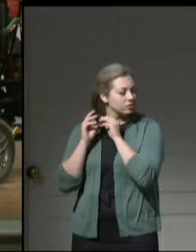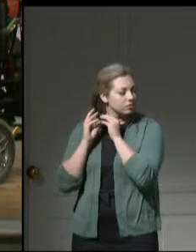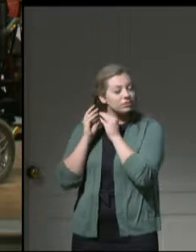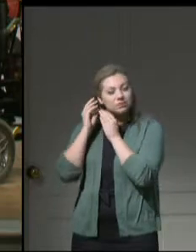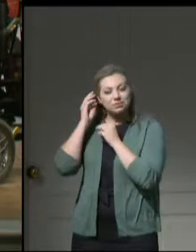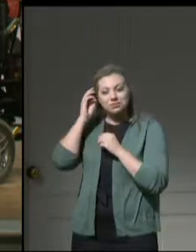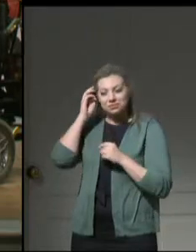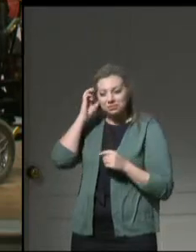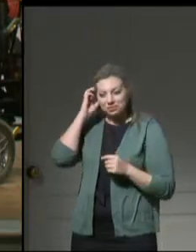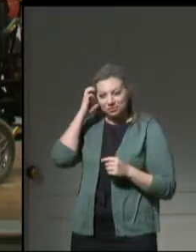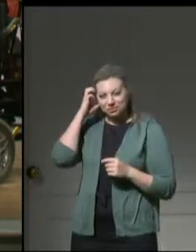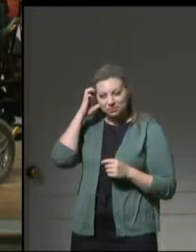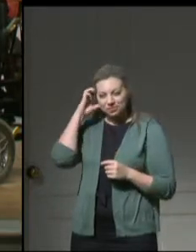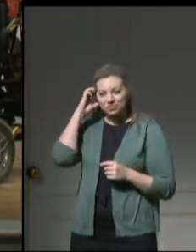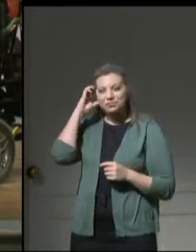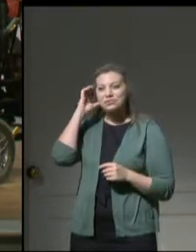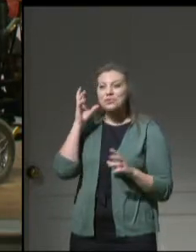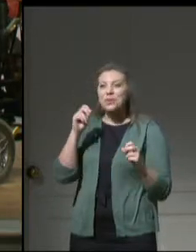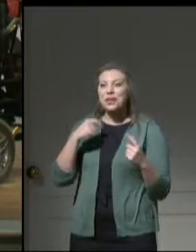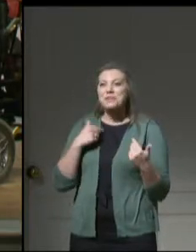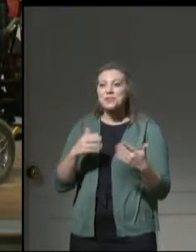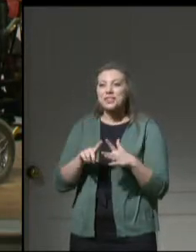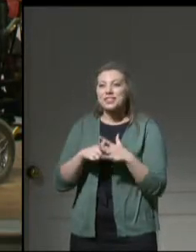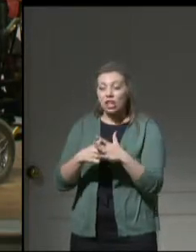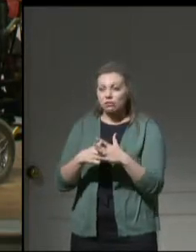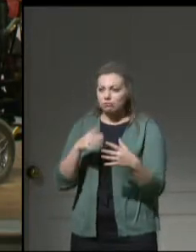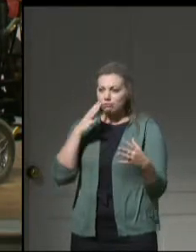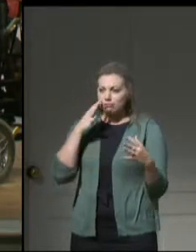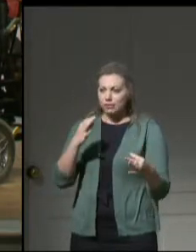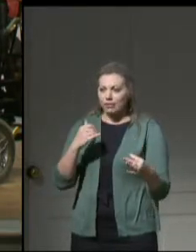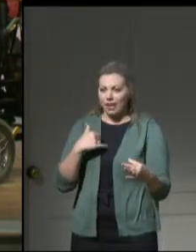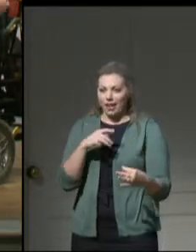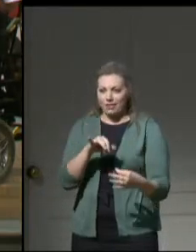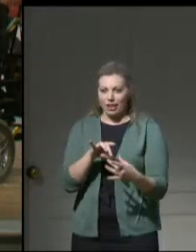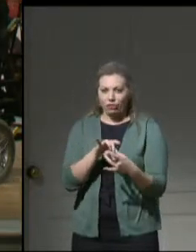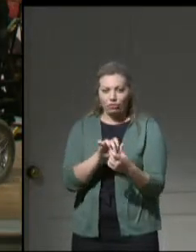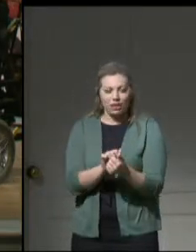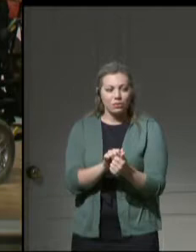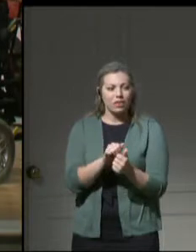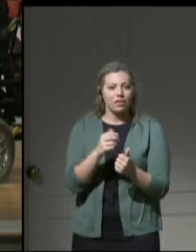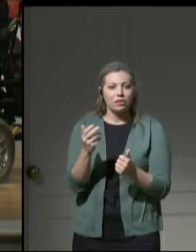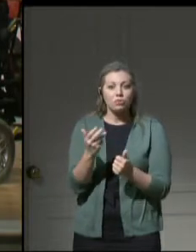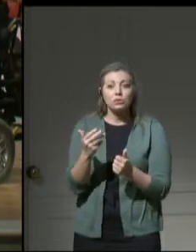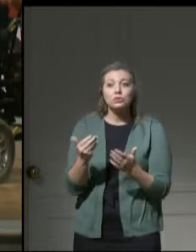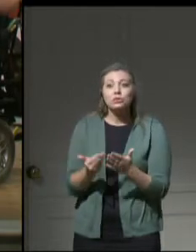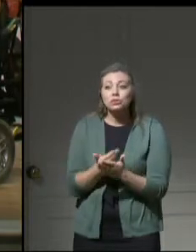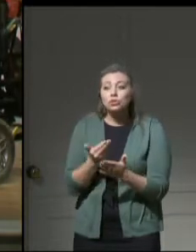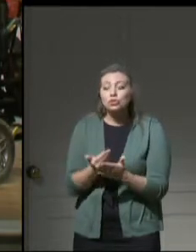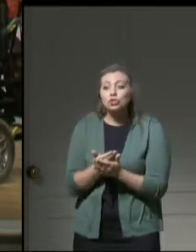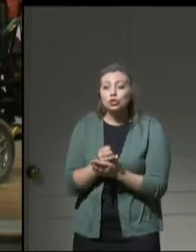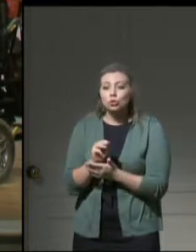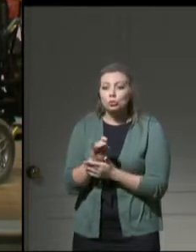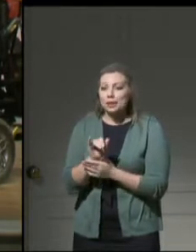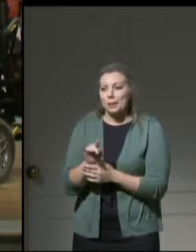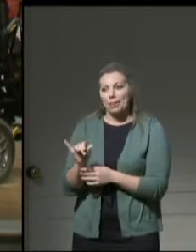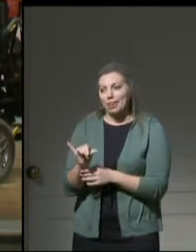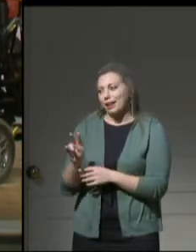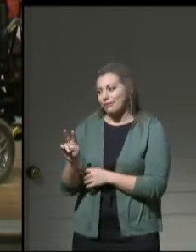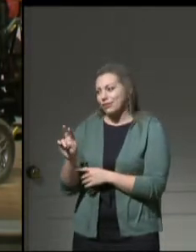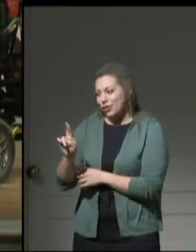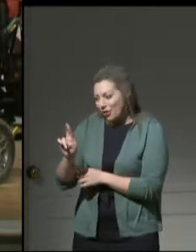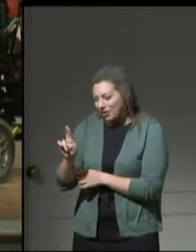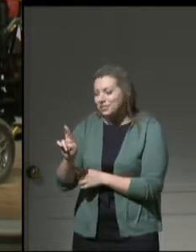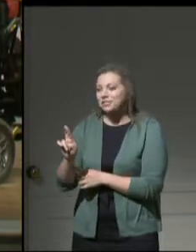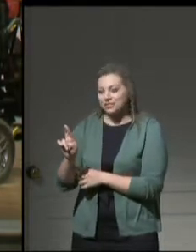Okay, so I can start. Well, we definitely had, especially when it comes to new mediums such as virtual